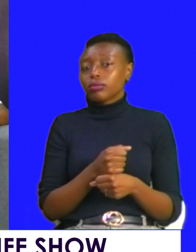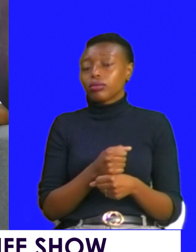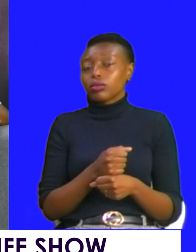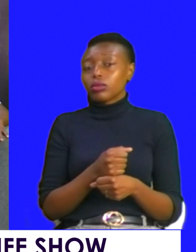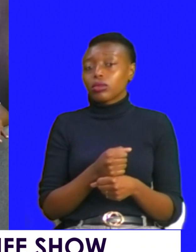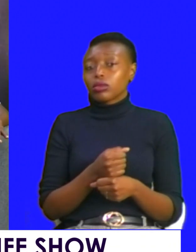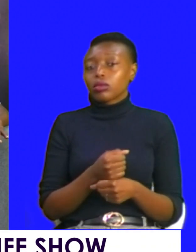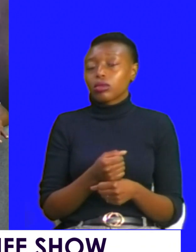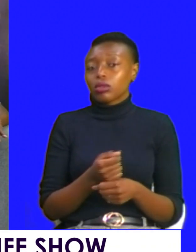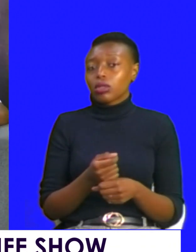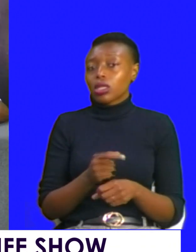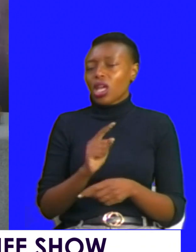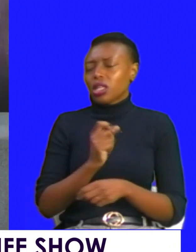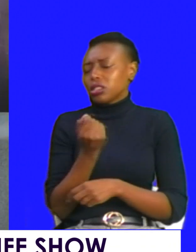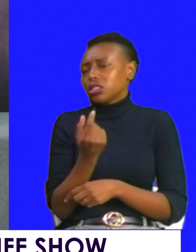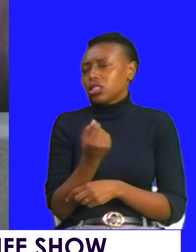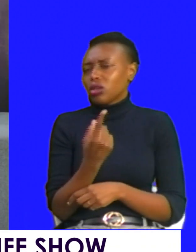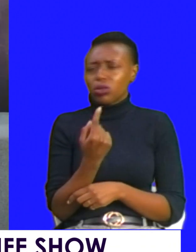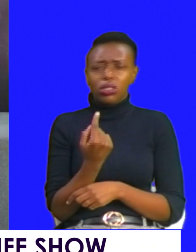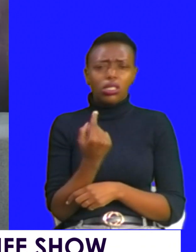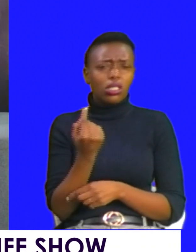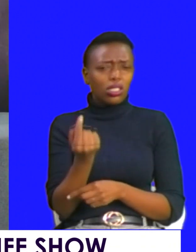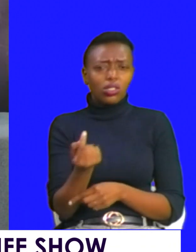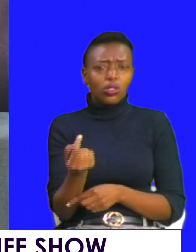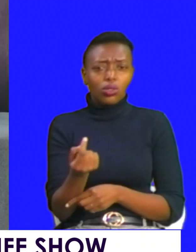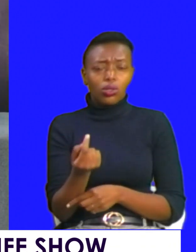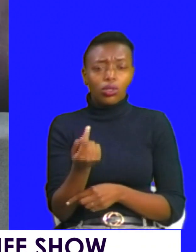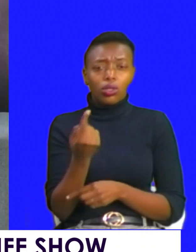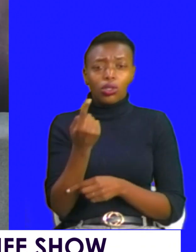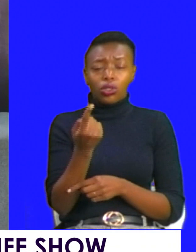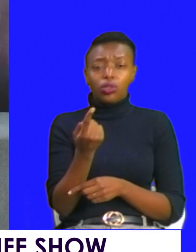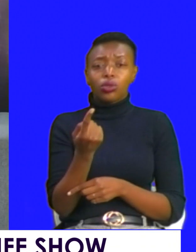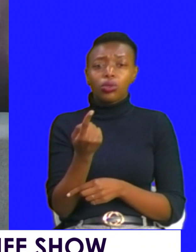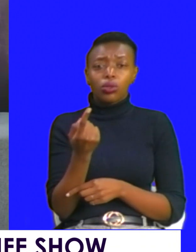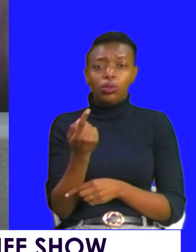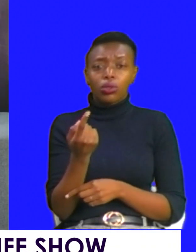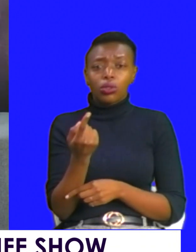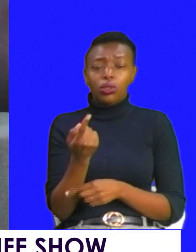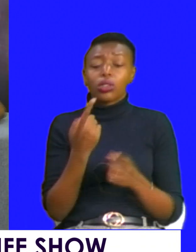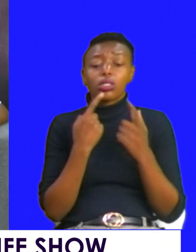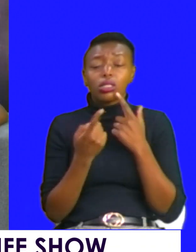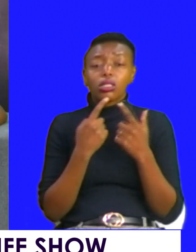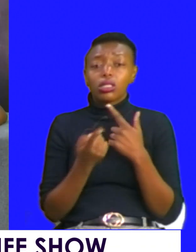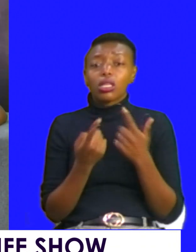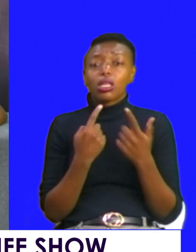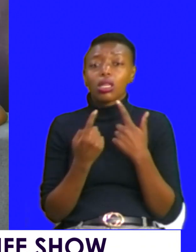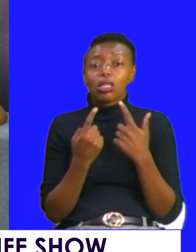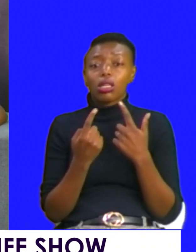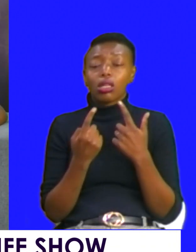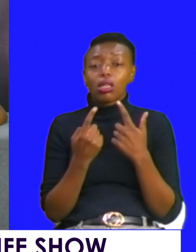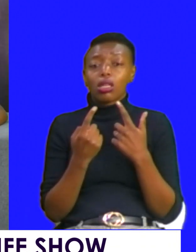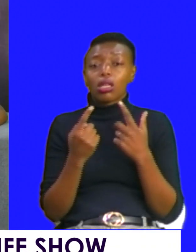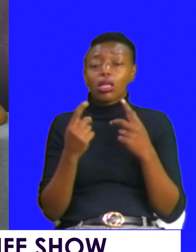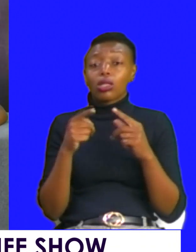few seconds, let him understand the kind of value that you add to the company, that will be the image of you that he'll